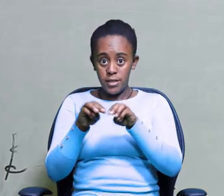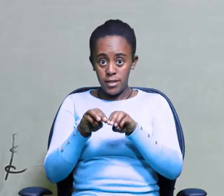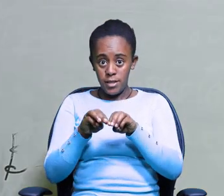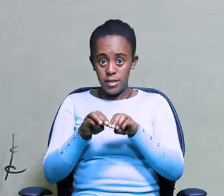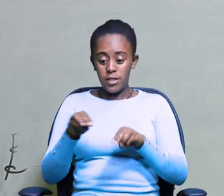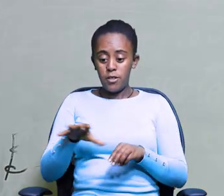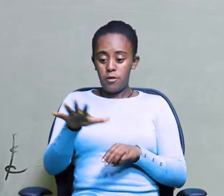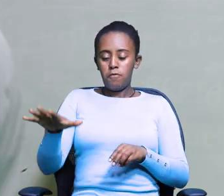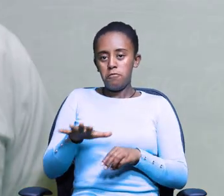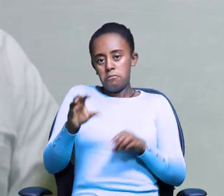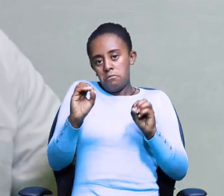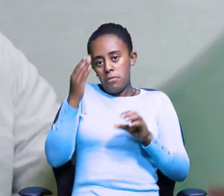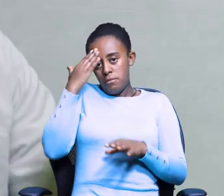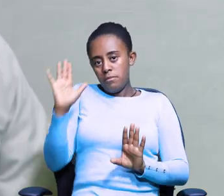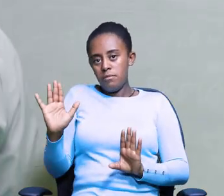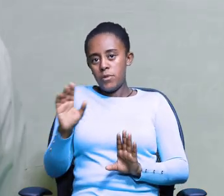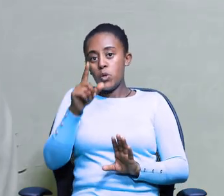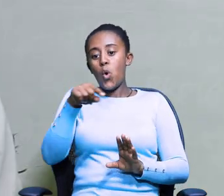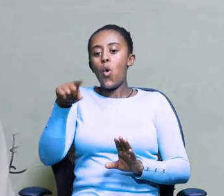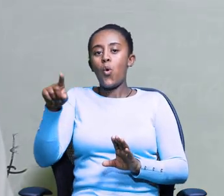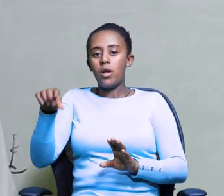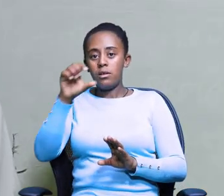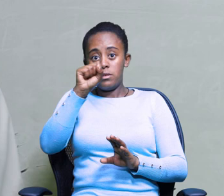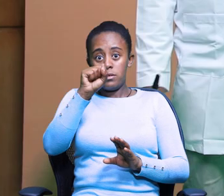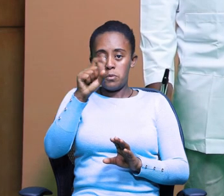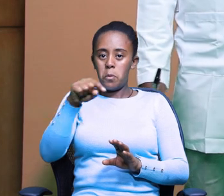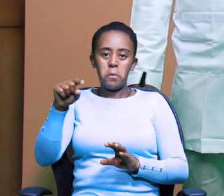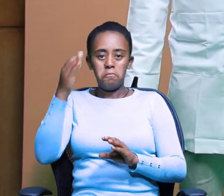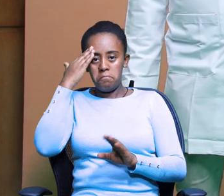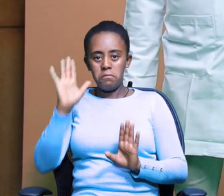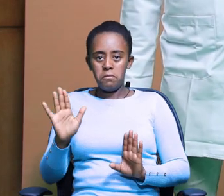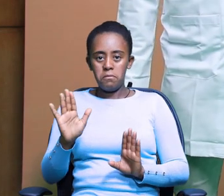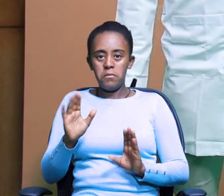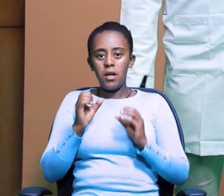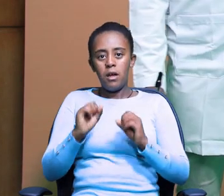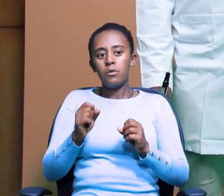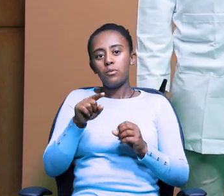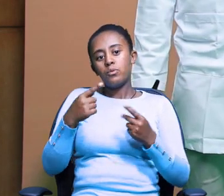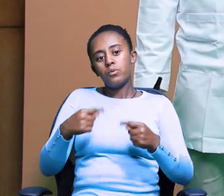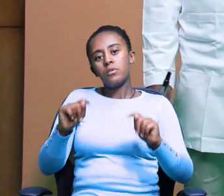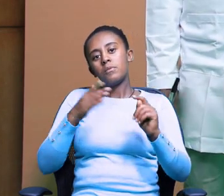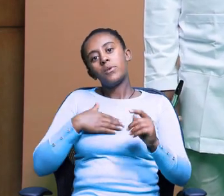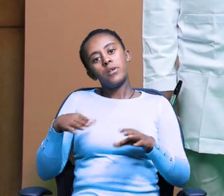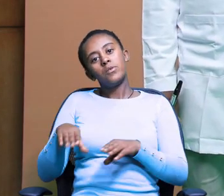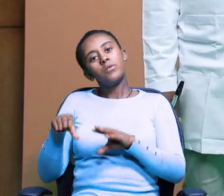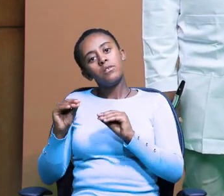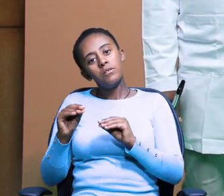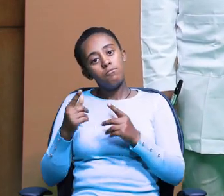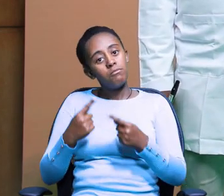how much? We don't know the value of the magnetic field of the solenoid. So, can you try this equation, my student?